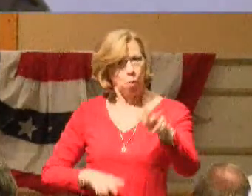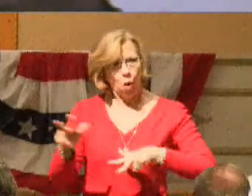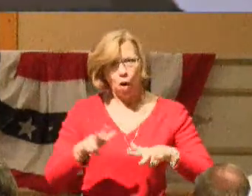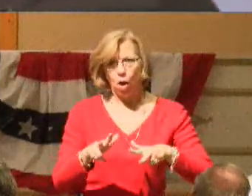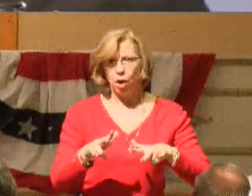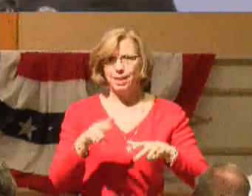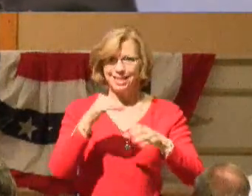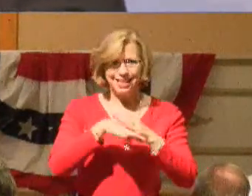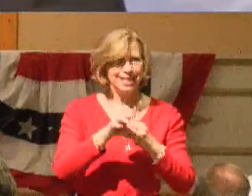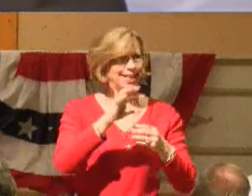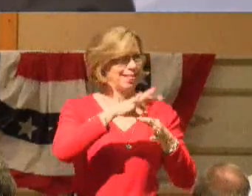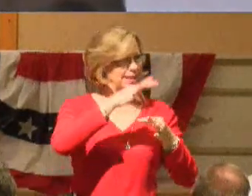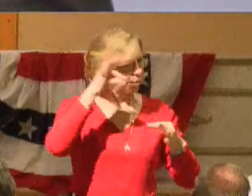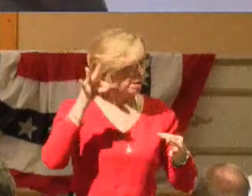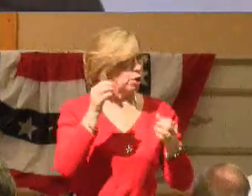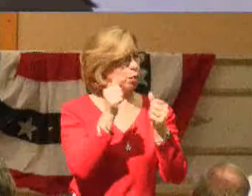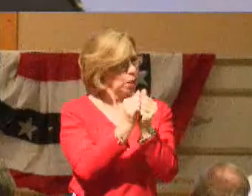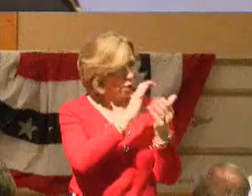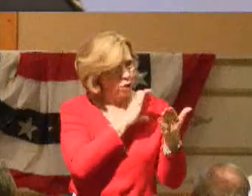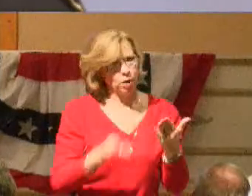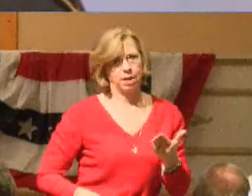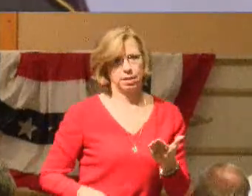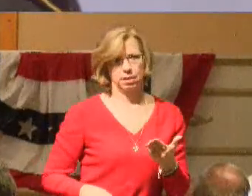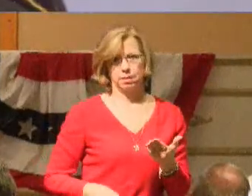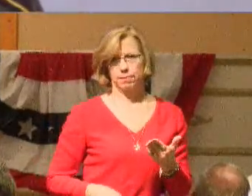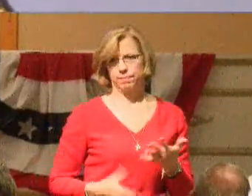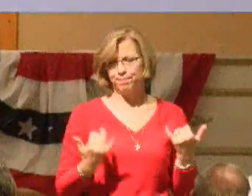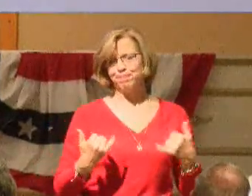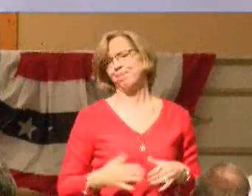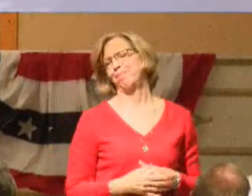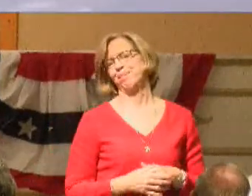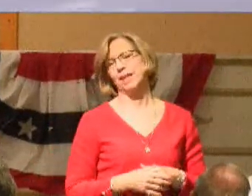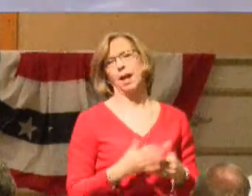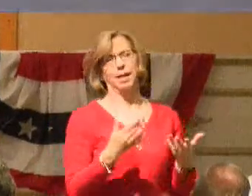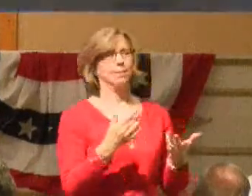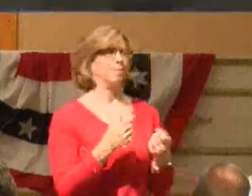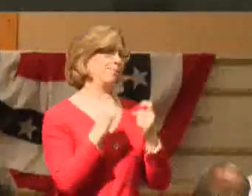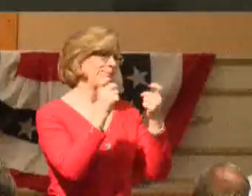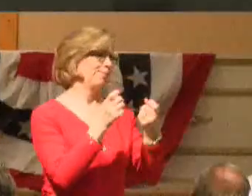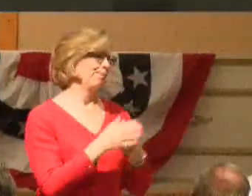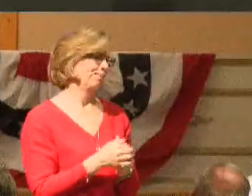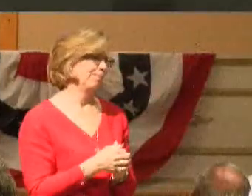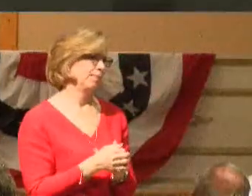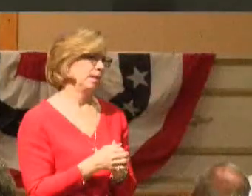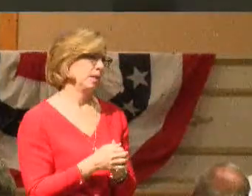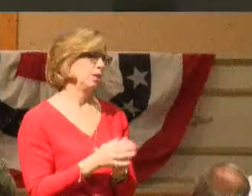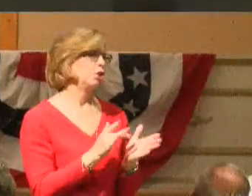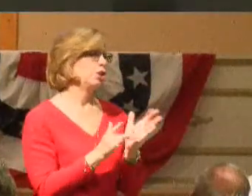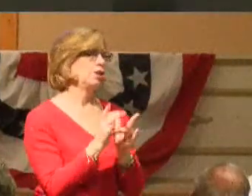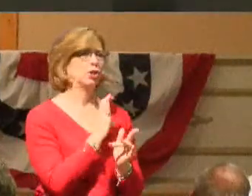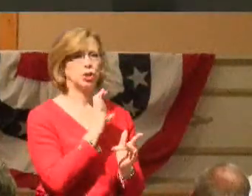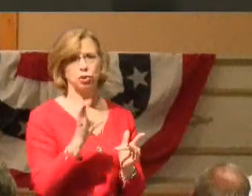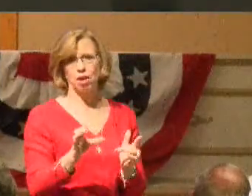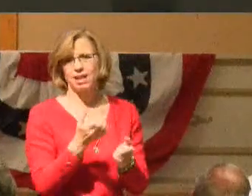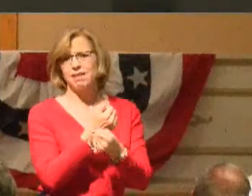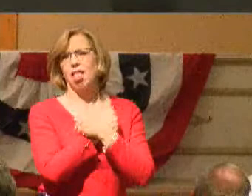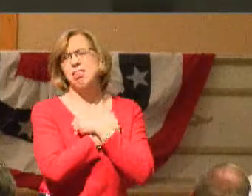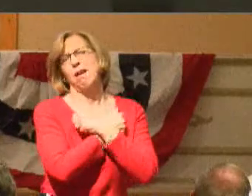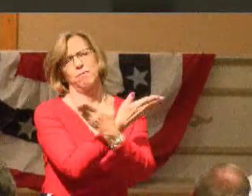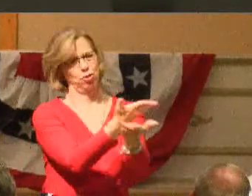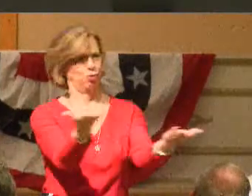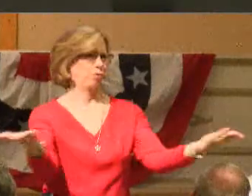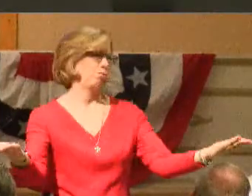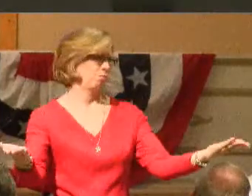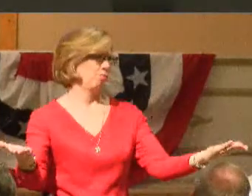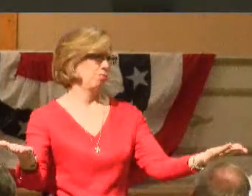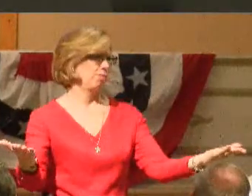Listen, if you're here today, the best news I can give you is this. Jesus Christ loves you. And